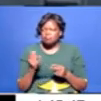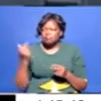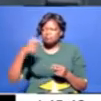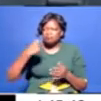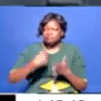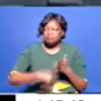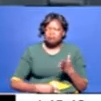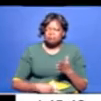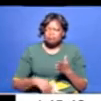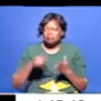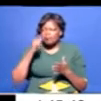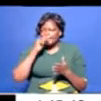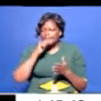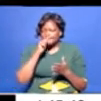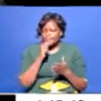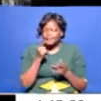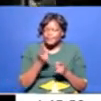Dar es Salaam are now up to